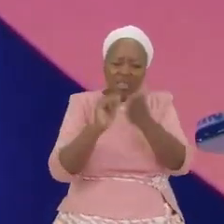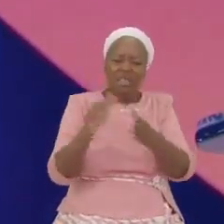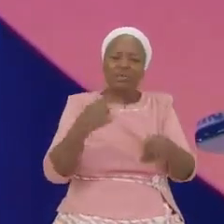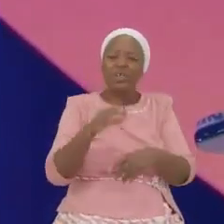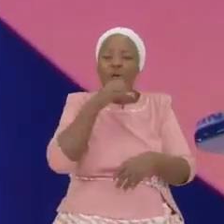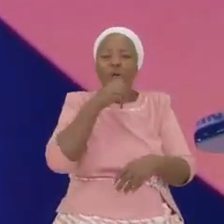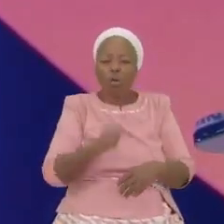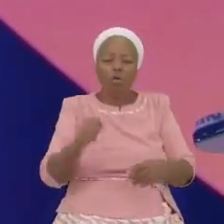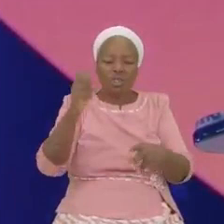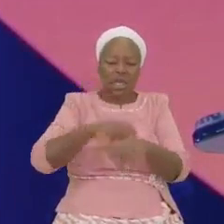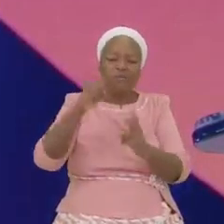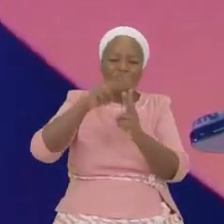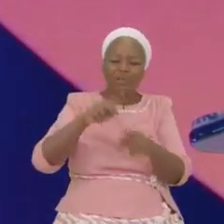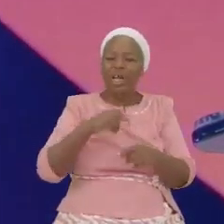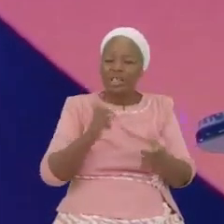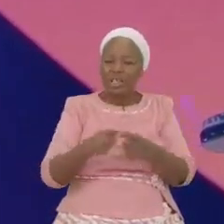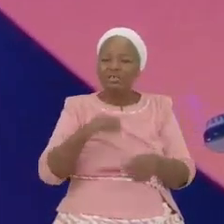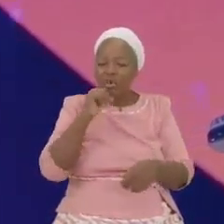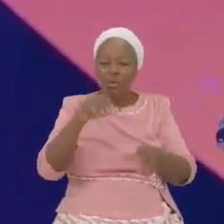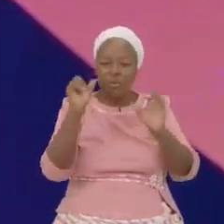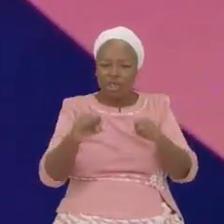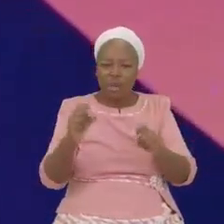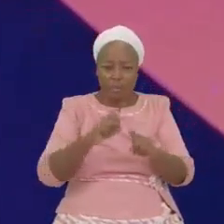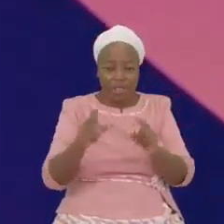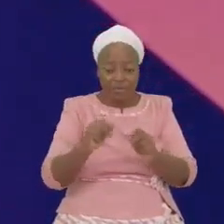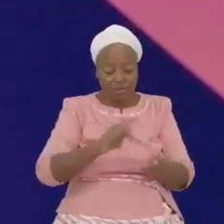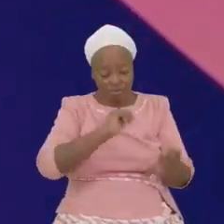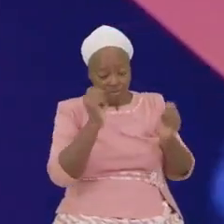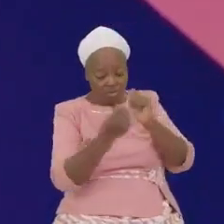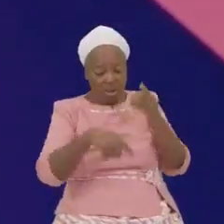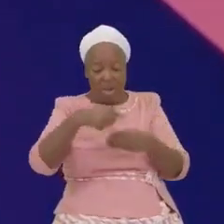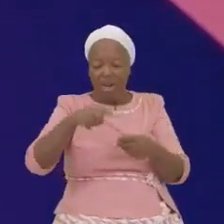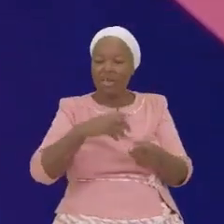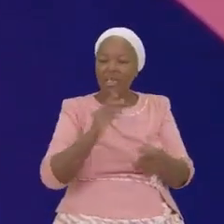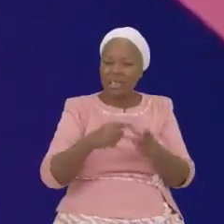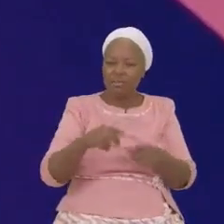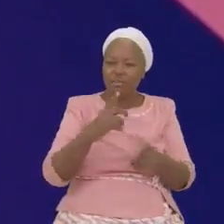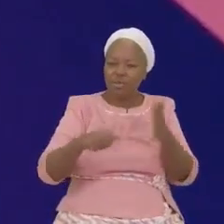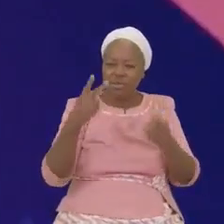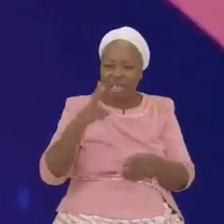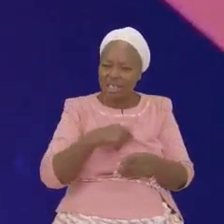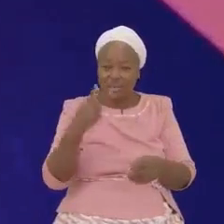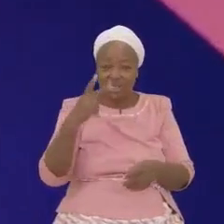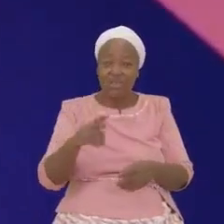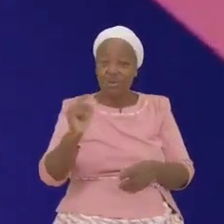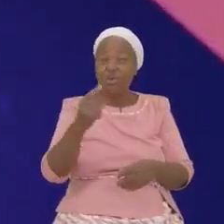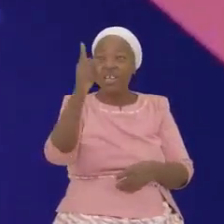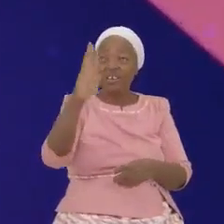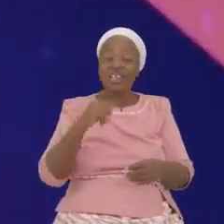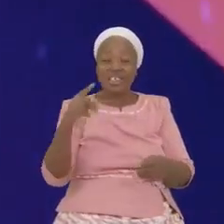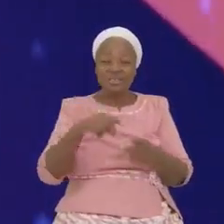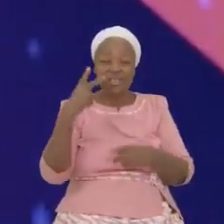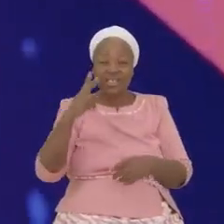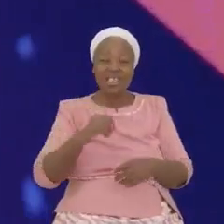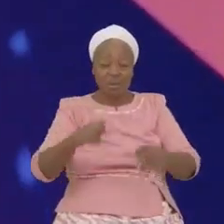time vocabulary, impossible. But if you turn around, and who do you see? And you see only God, and you see